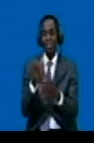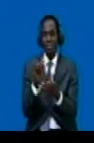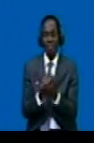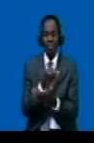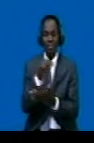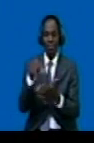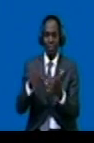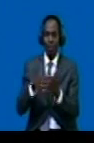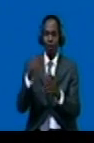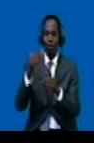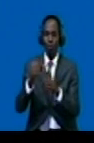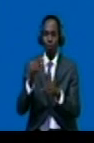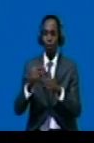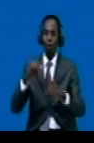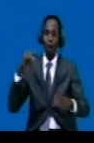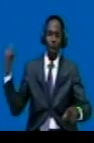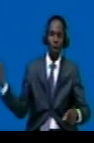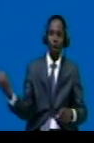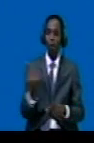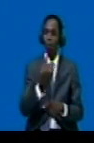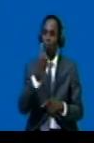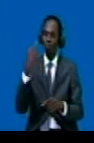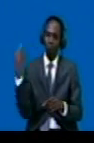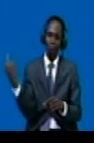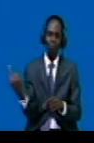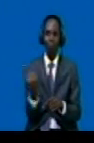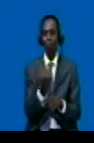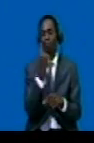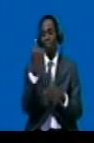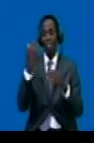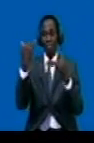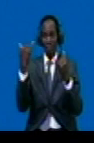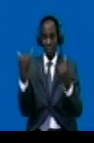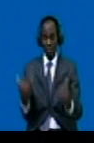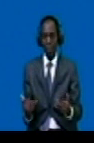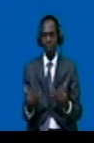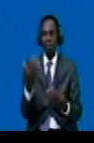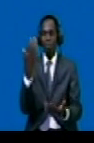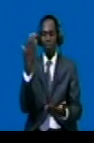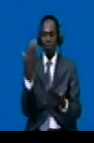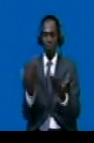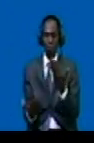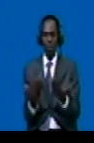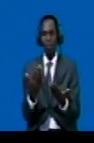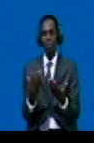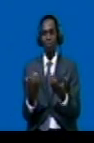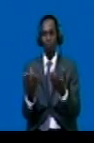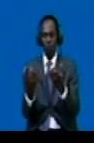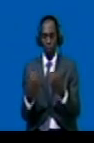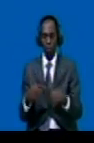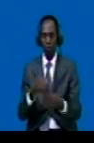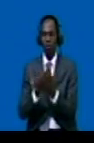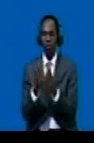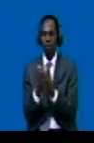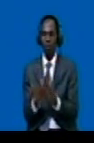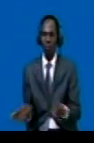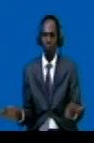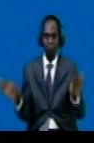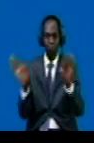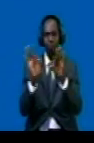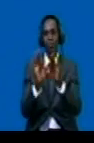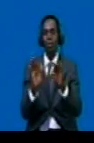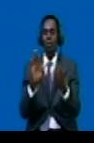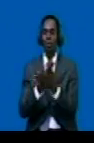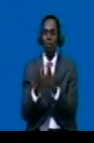word always, always now becomes relevant and becomes